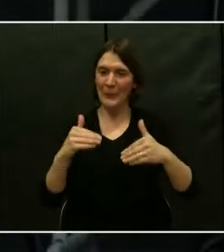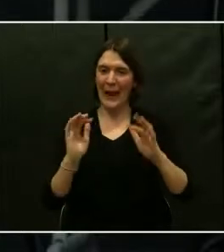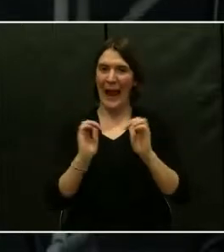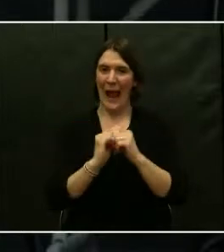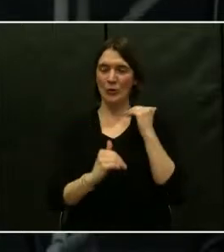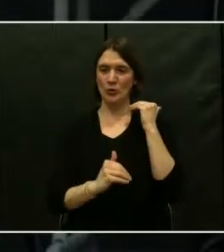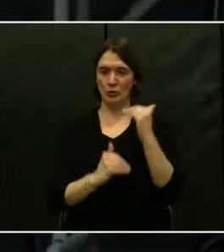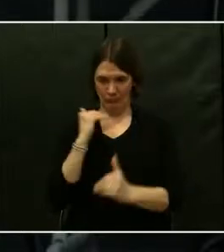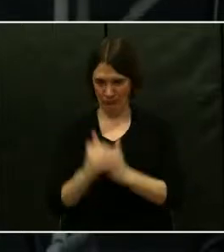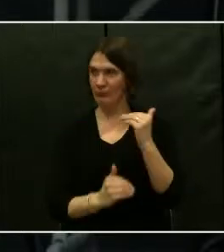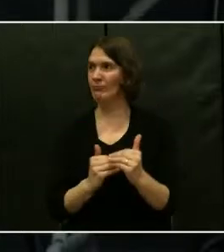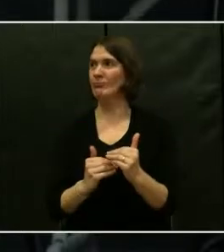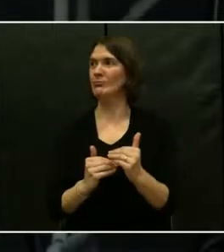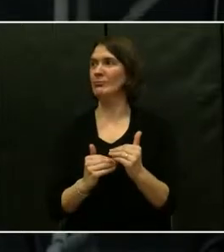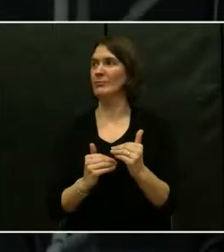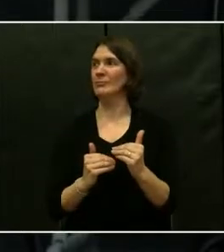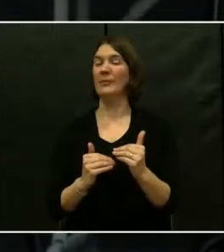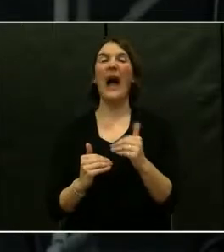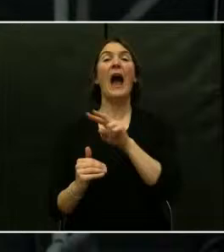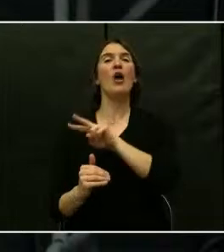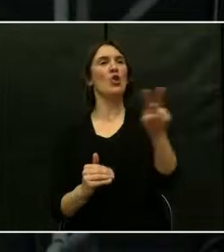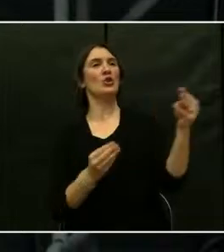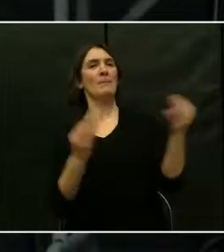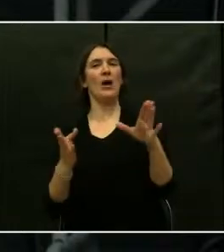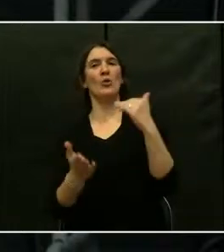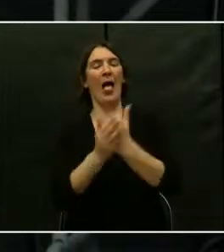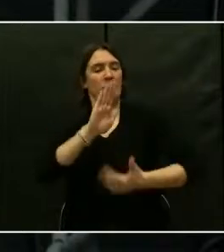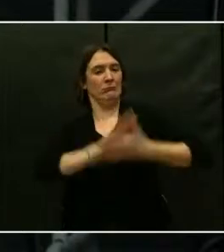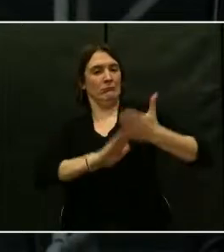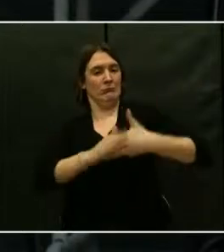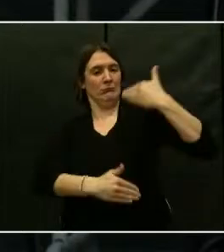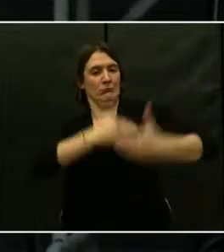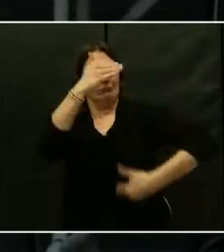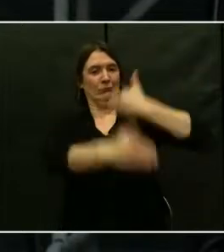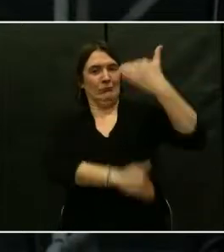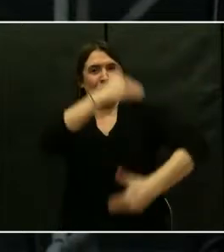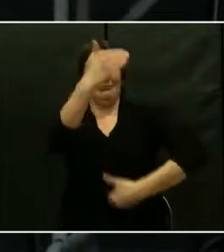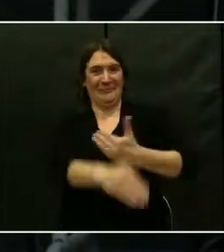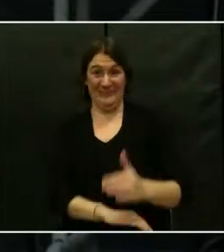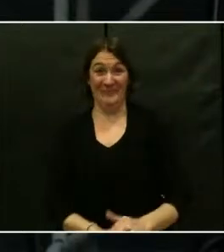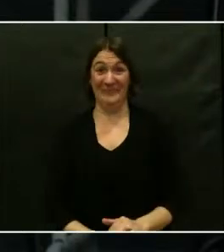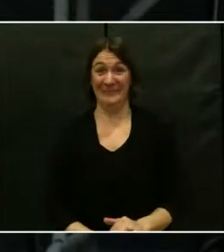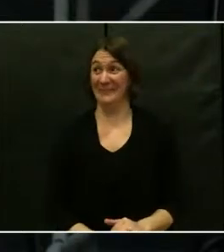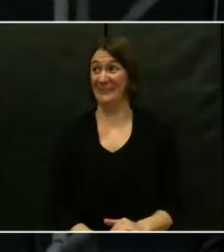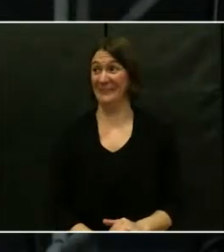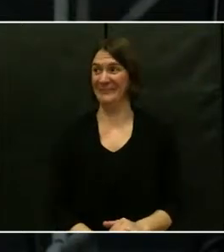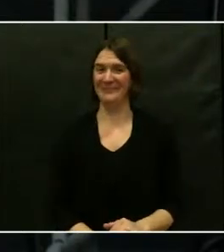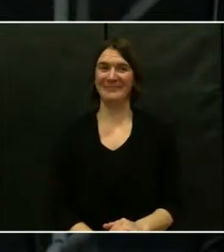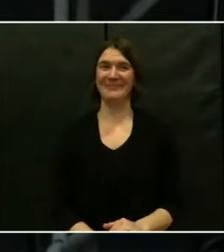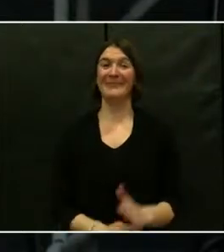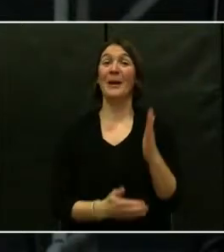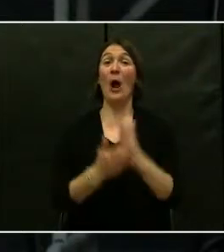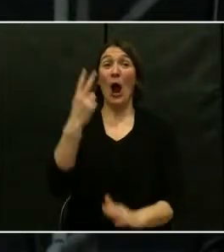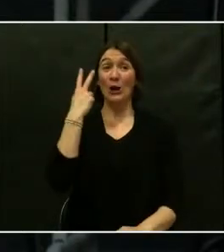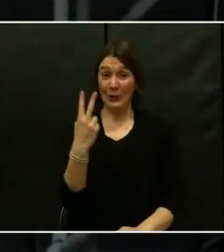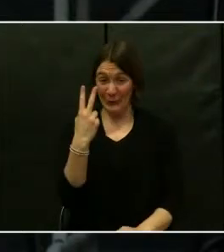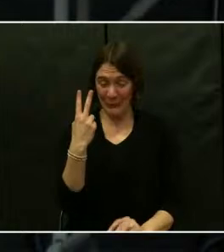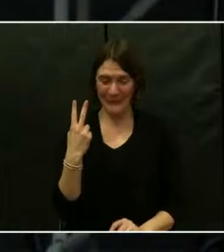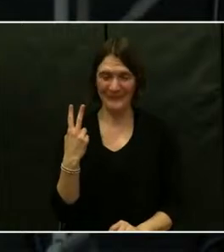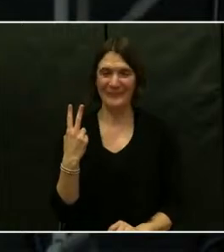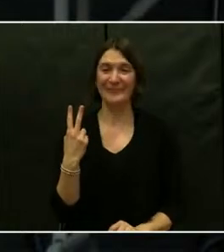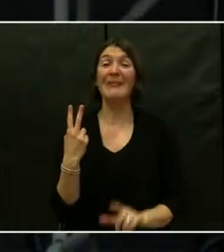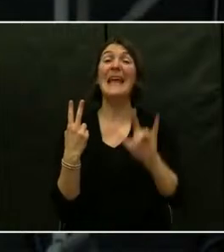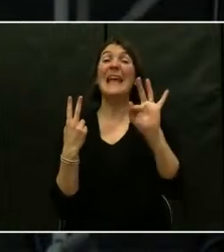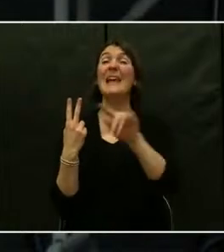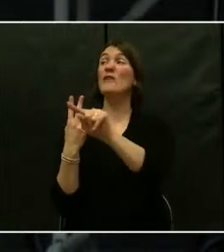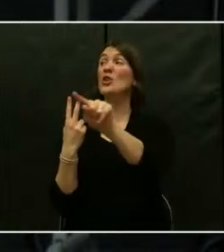today I'm looking to our esteemed moderator to help with that thank you in advance part two of The Pact